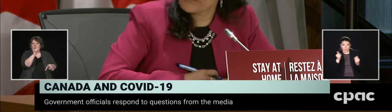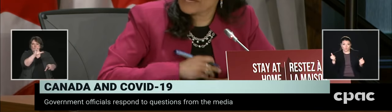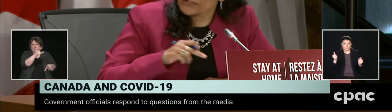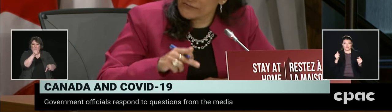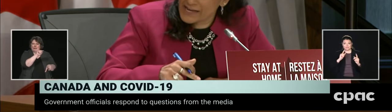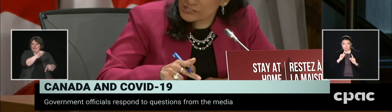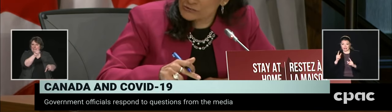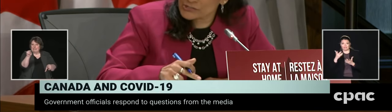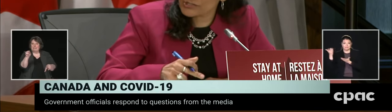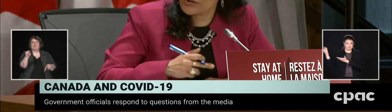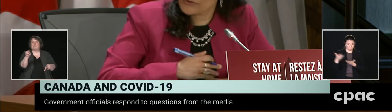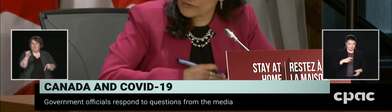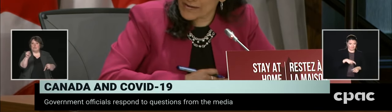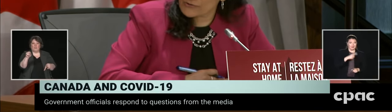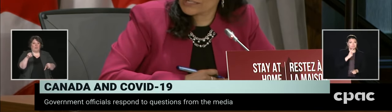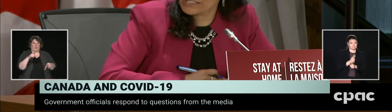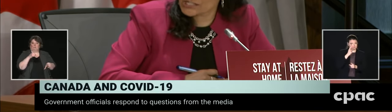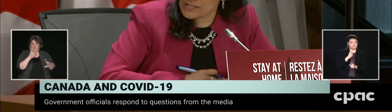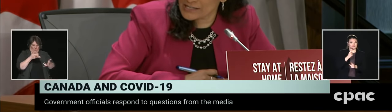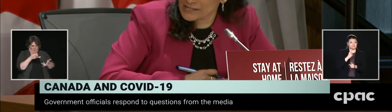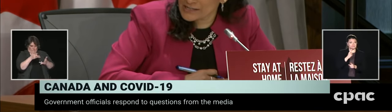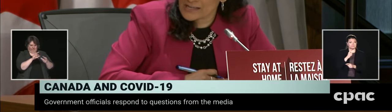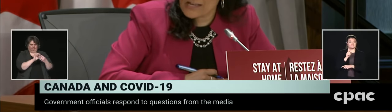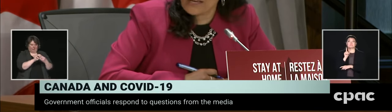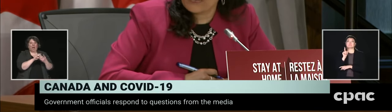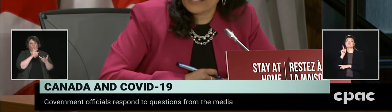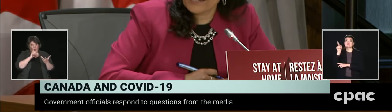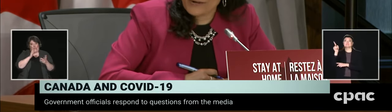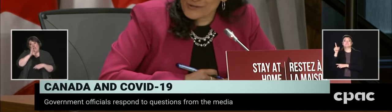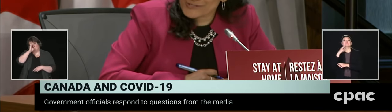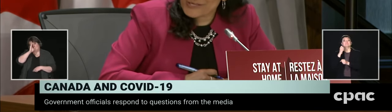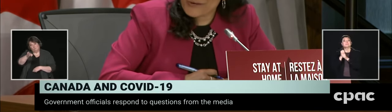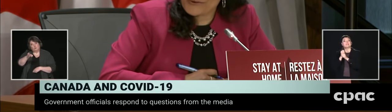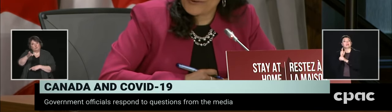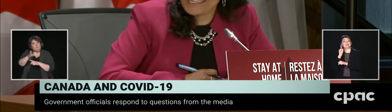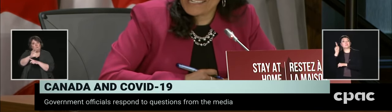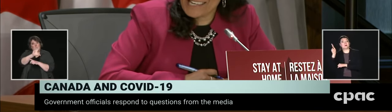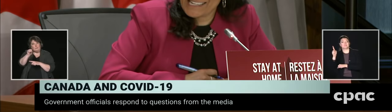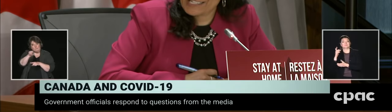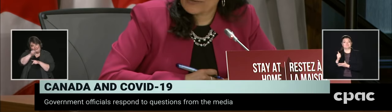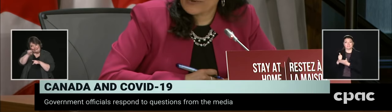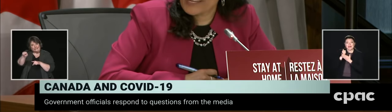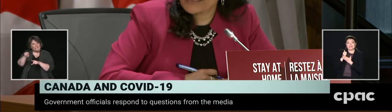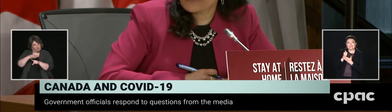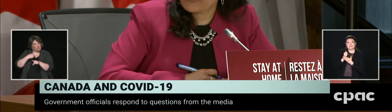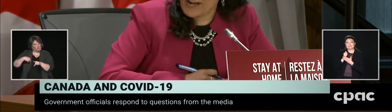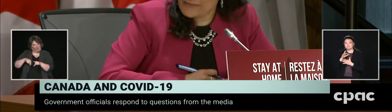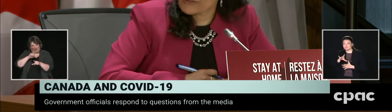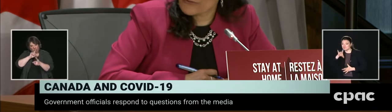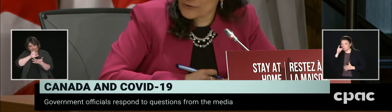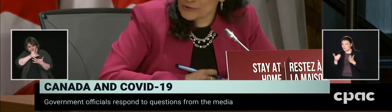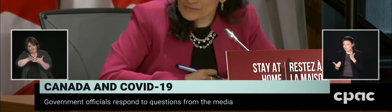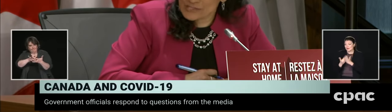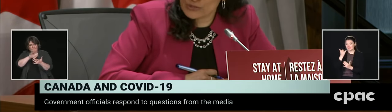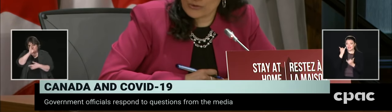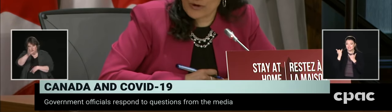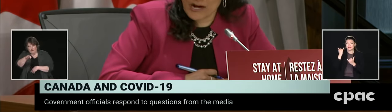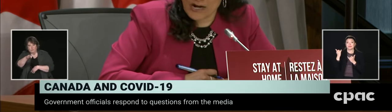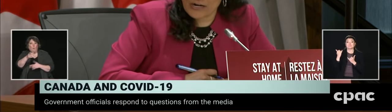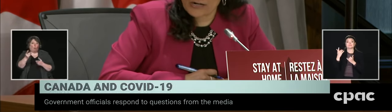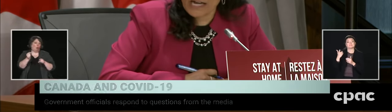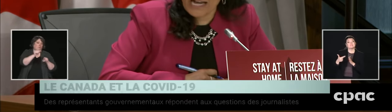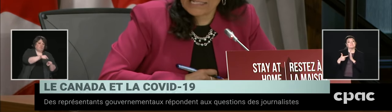directly with manufacturers on the ground in China. We are also engaged with private firms